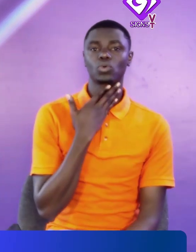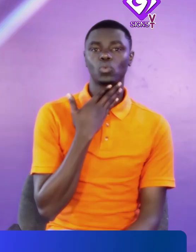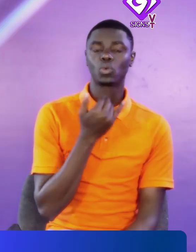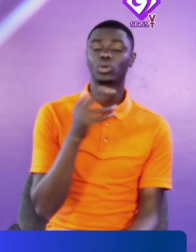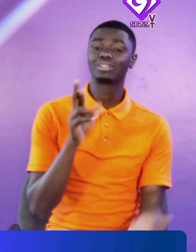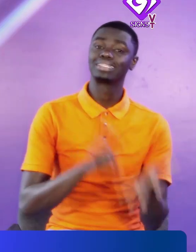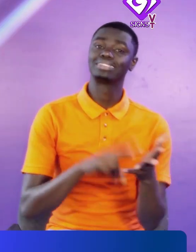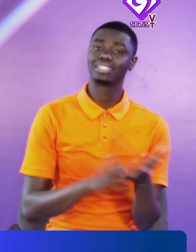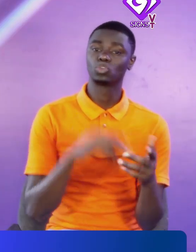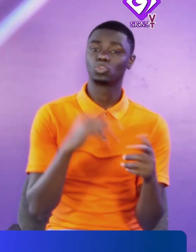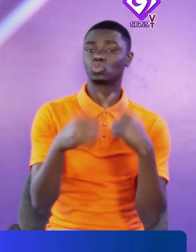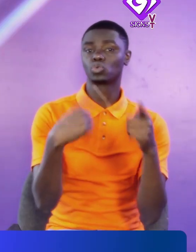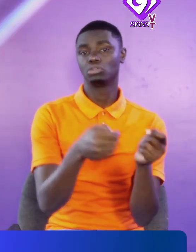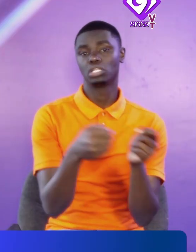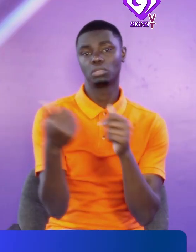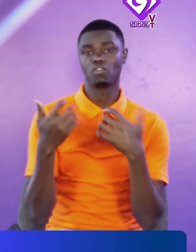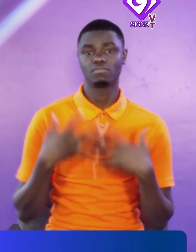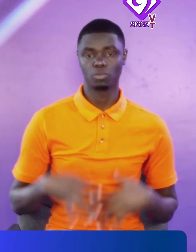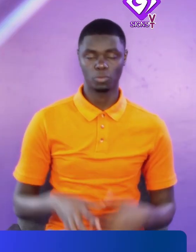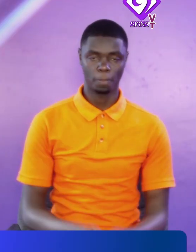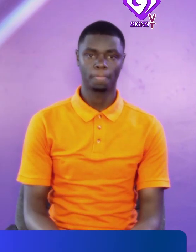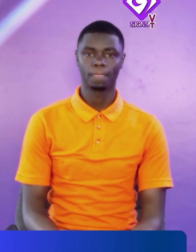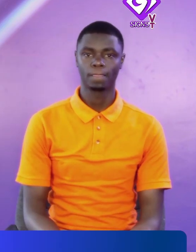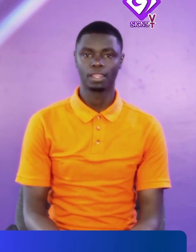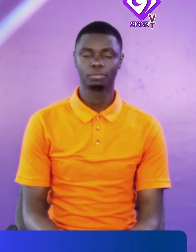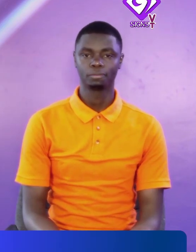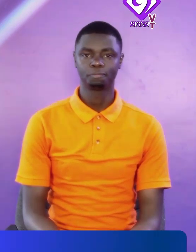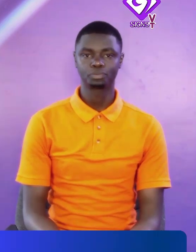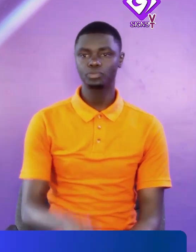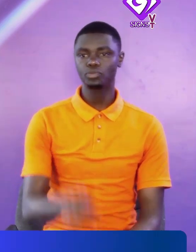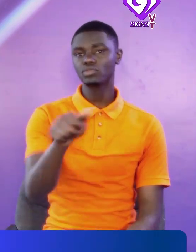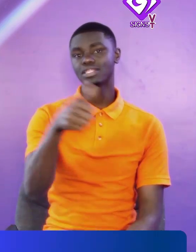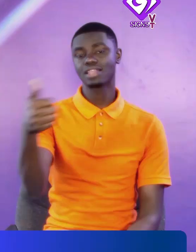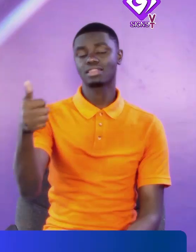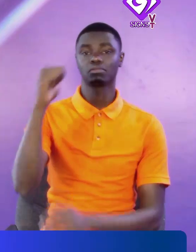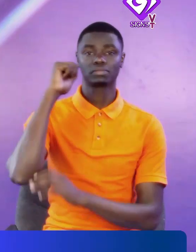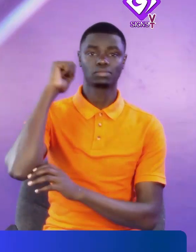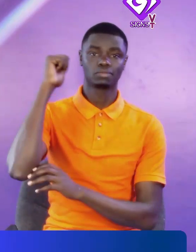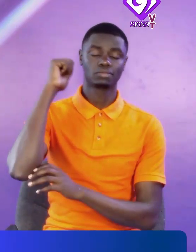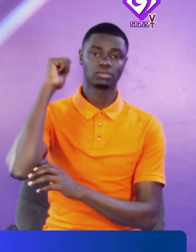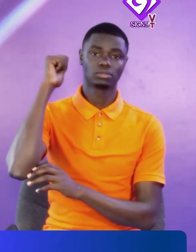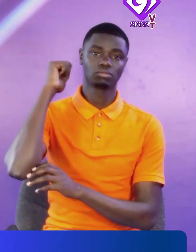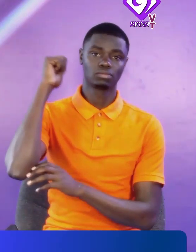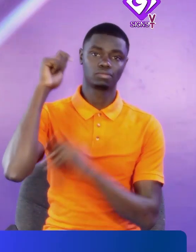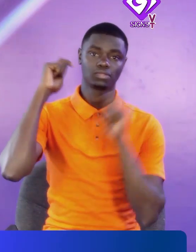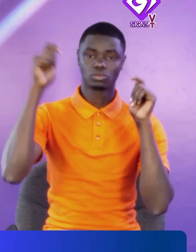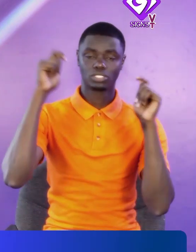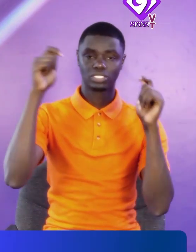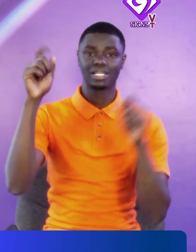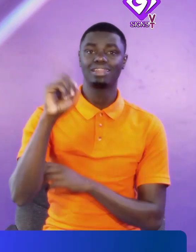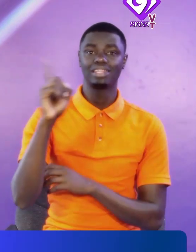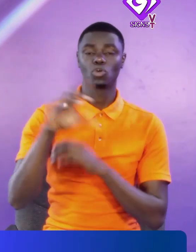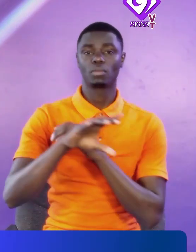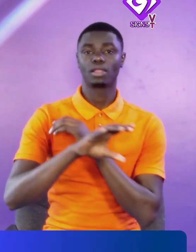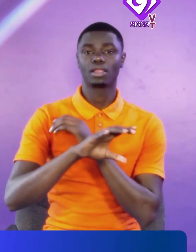registration centers to be mobile. And in another wave of protest, Nairobi County health workers staged